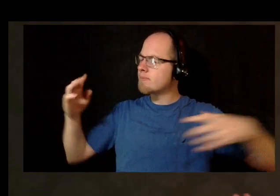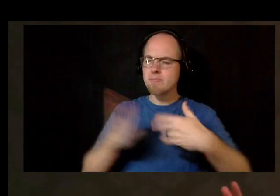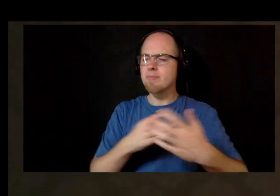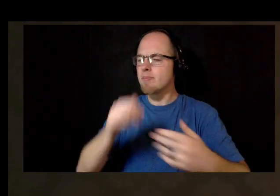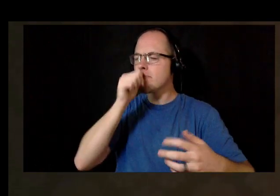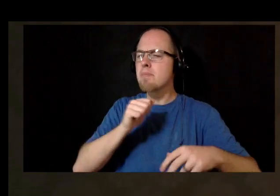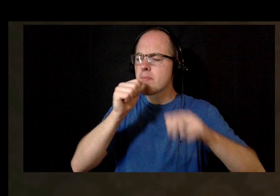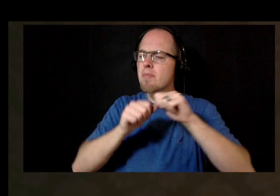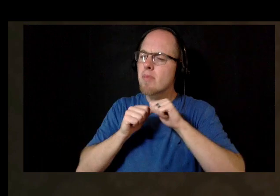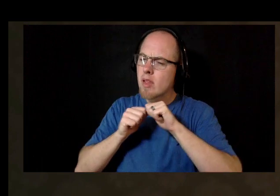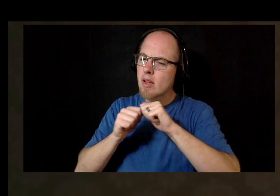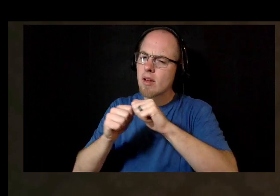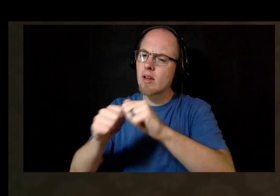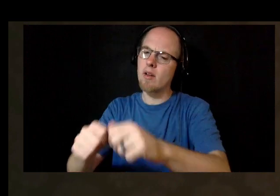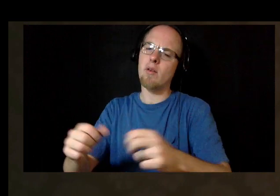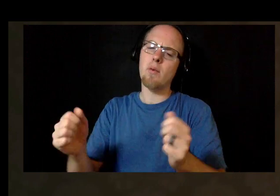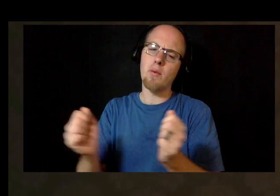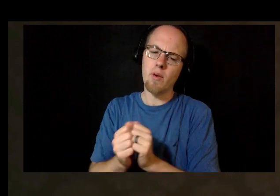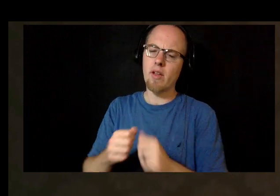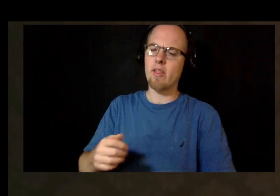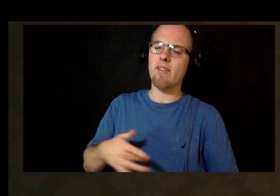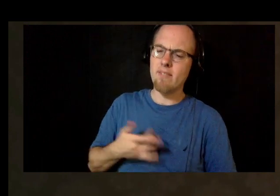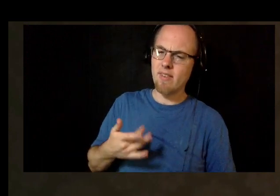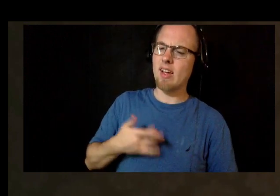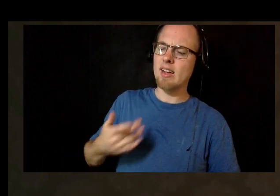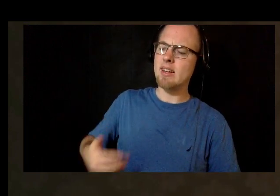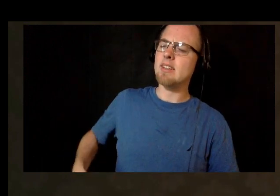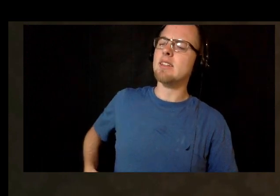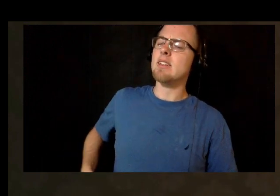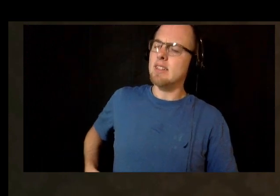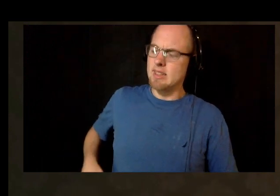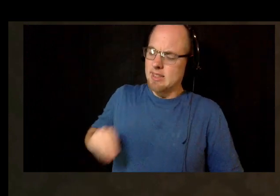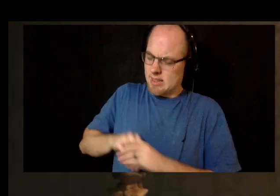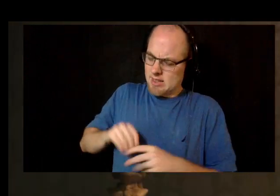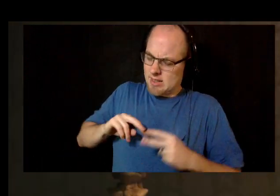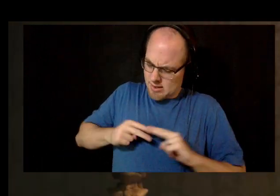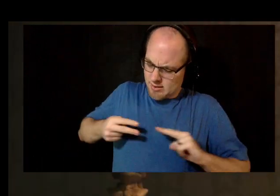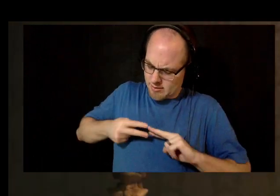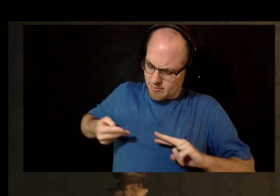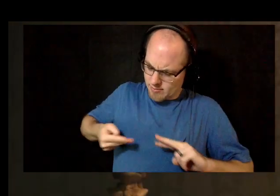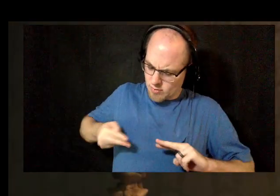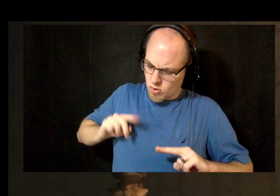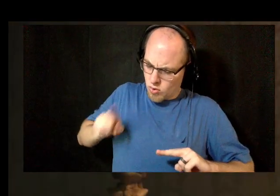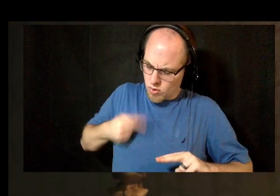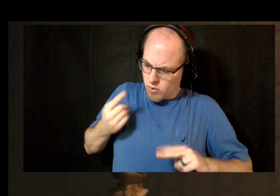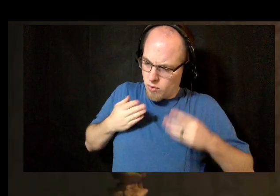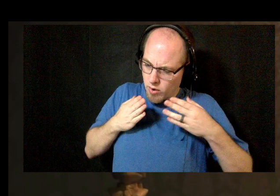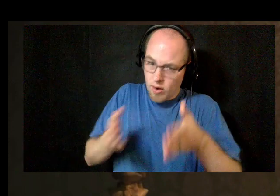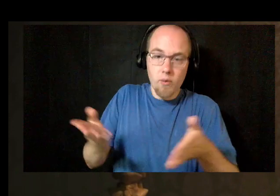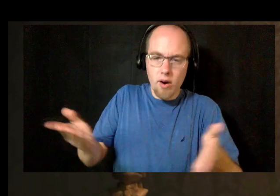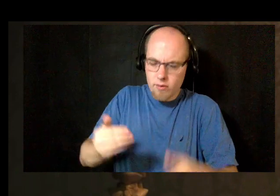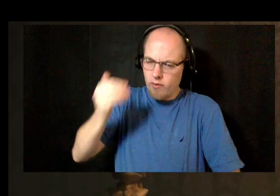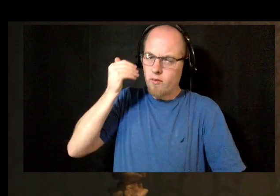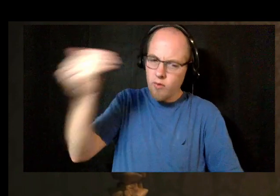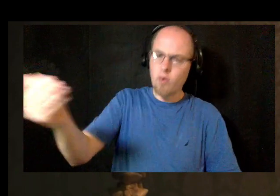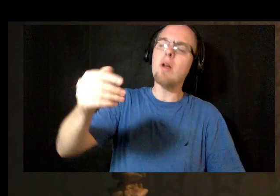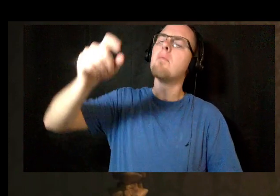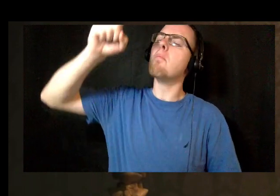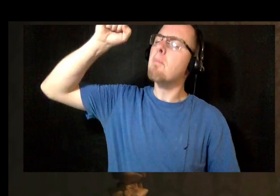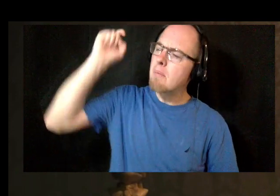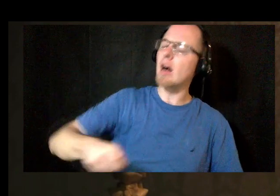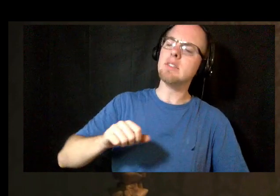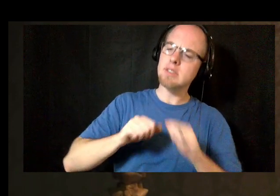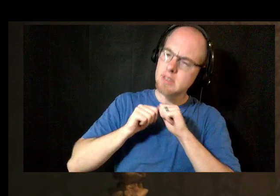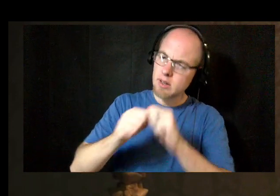that Paleolithic instinct deep within our chromosomes that the only way is forward, that you have to keep going,